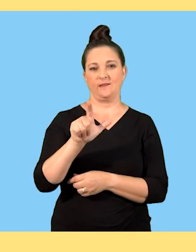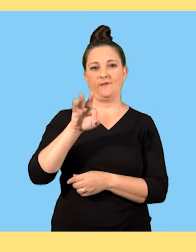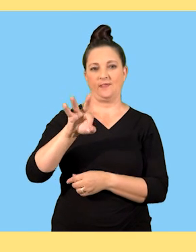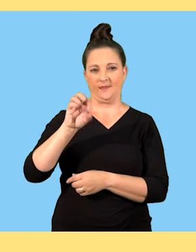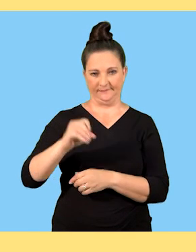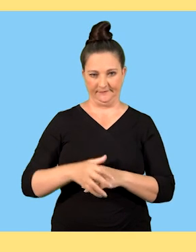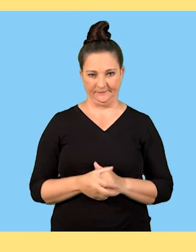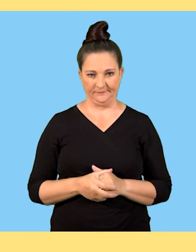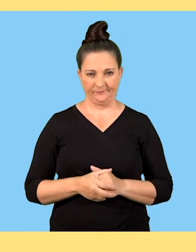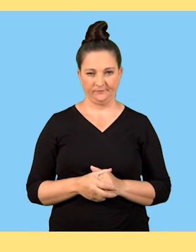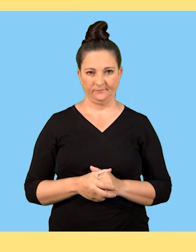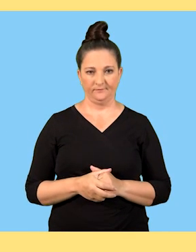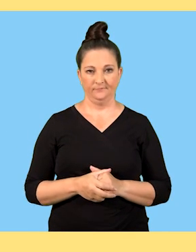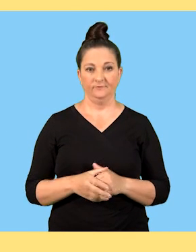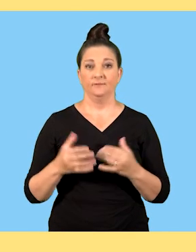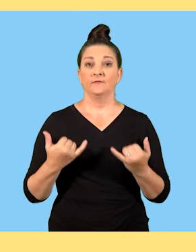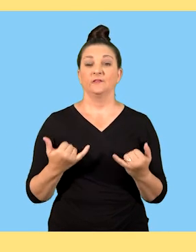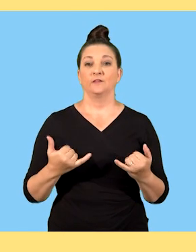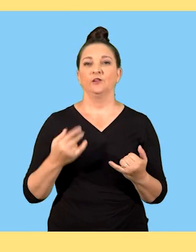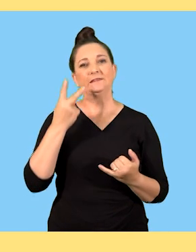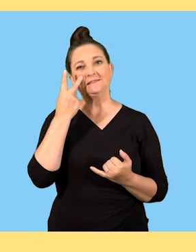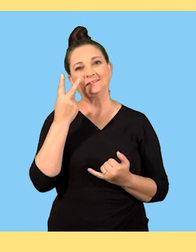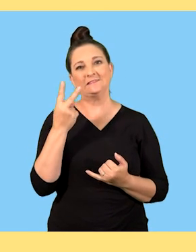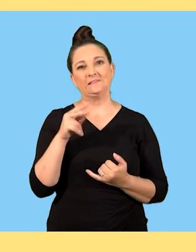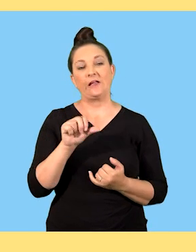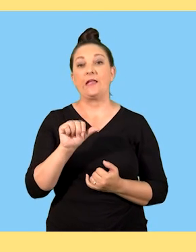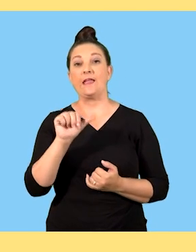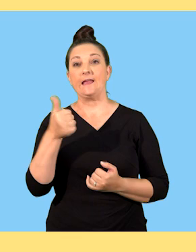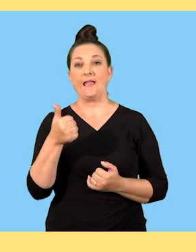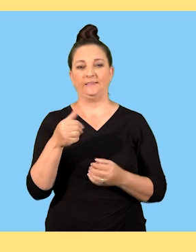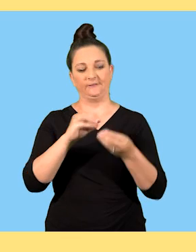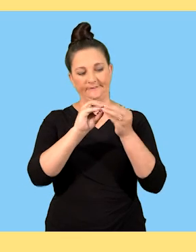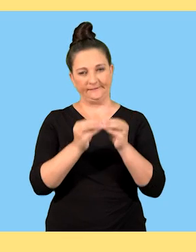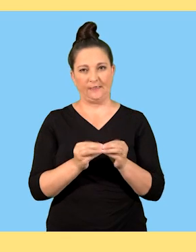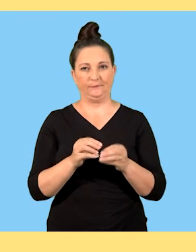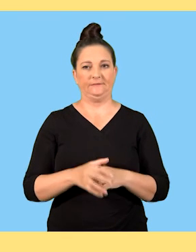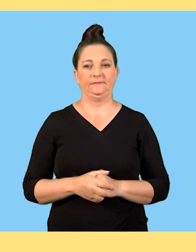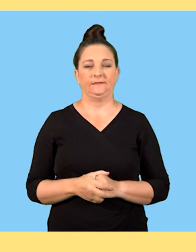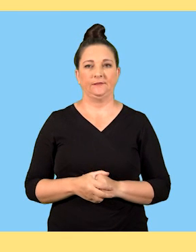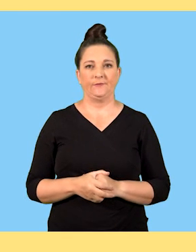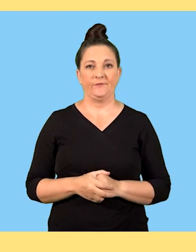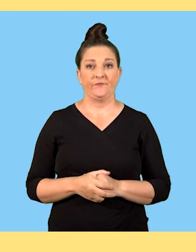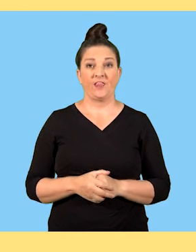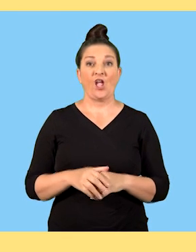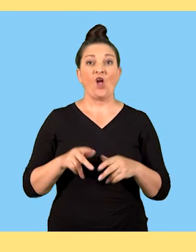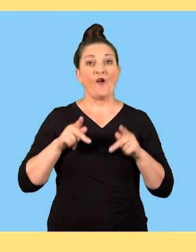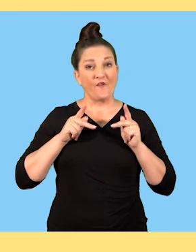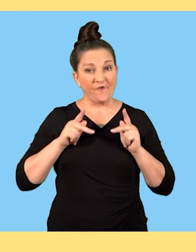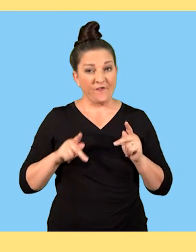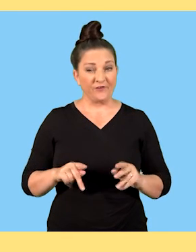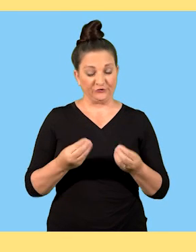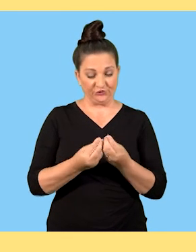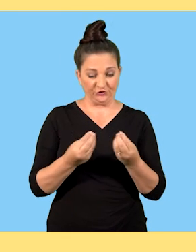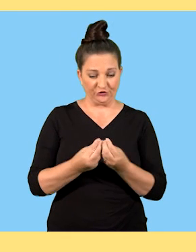2,730. Let us therefore look at the next adjustment. It reads, a physical stock taking